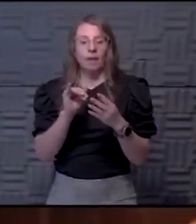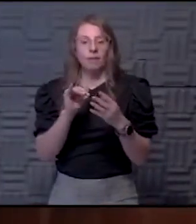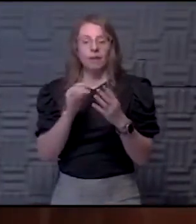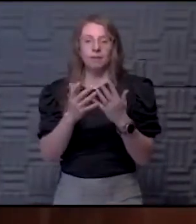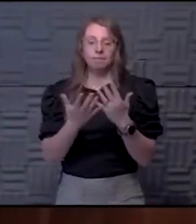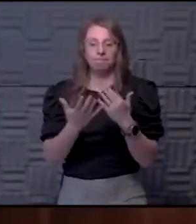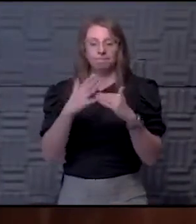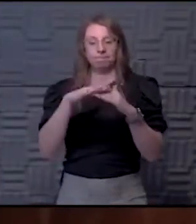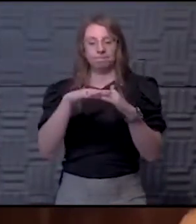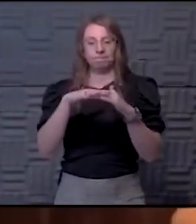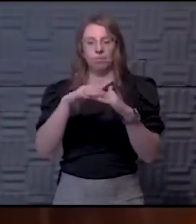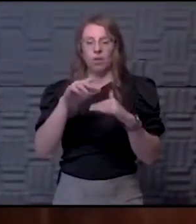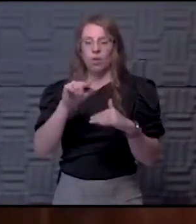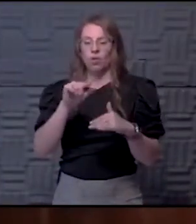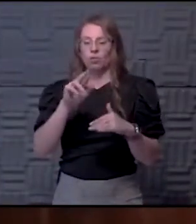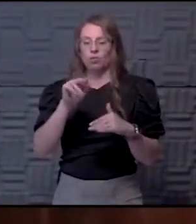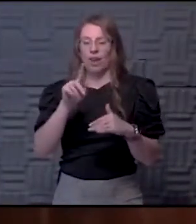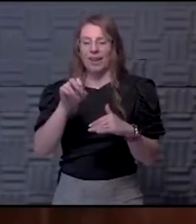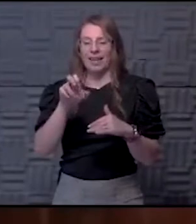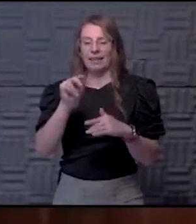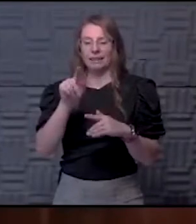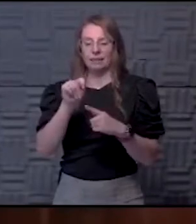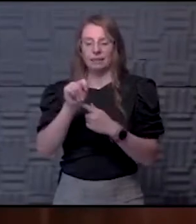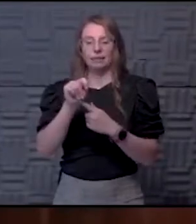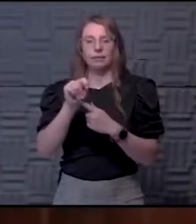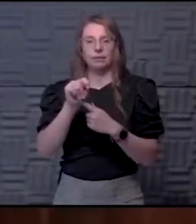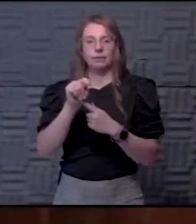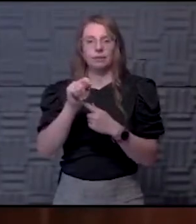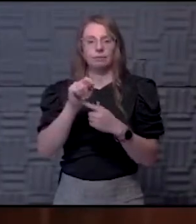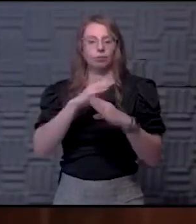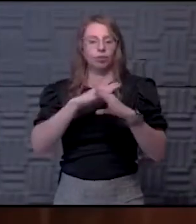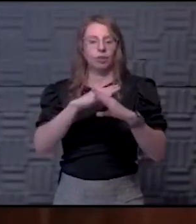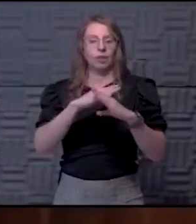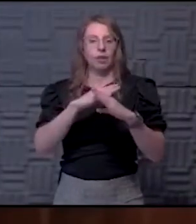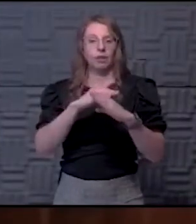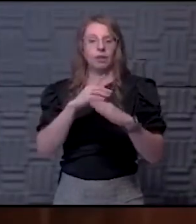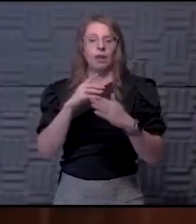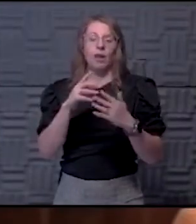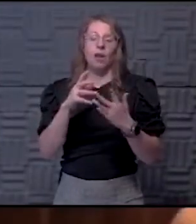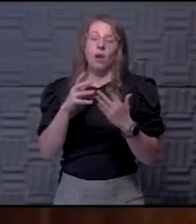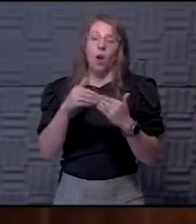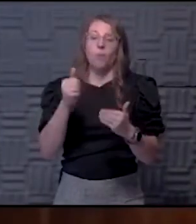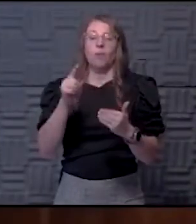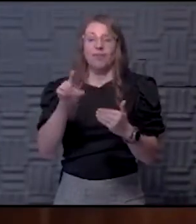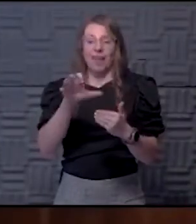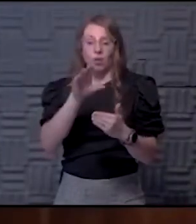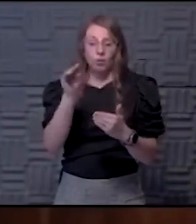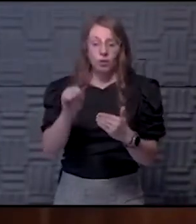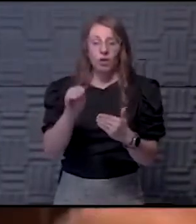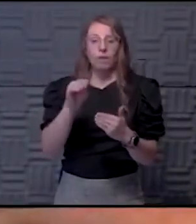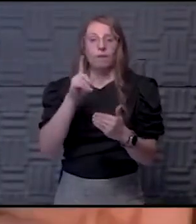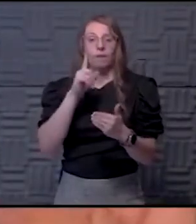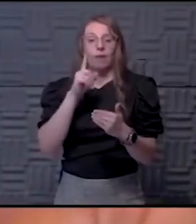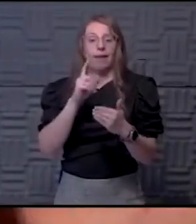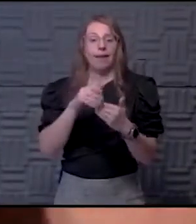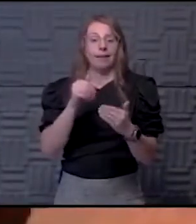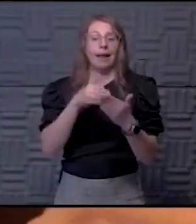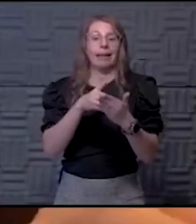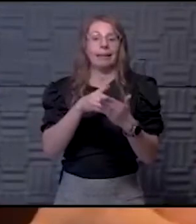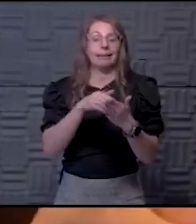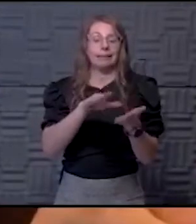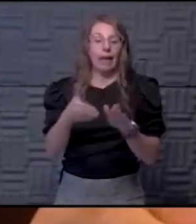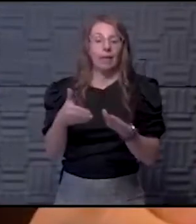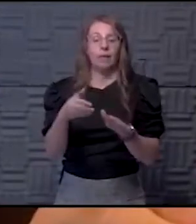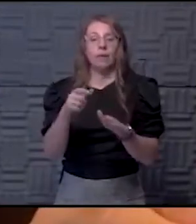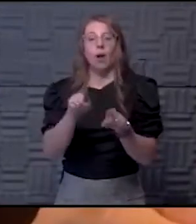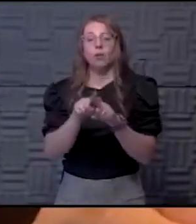The vaccines are virtually 100% effective against death and severe disease. They're very